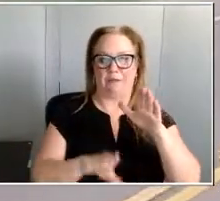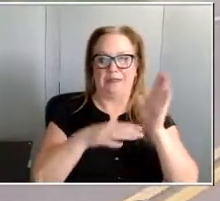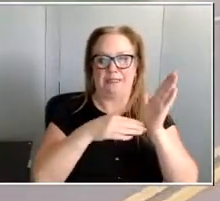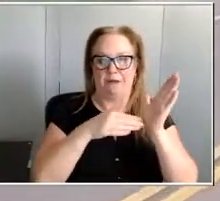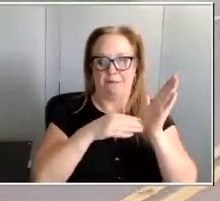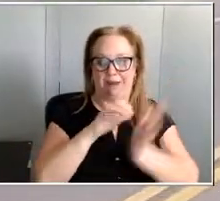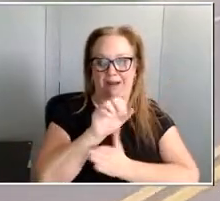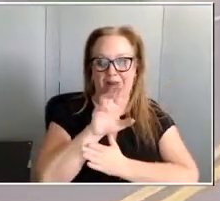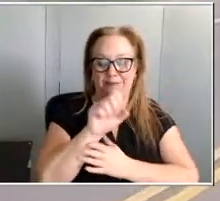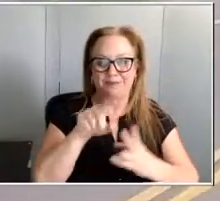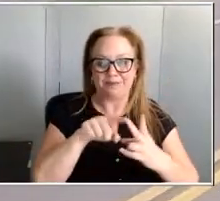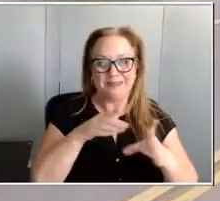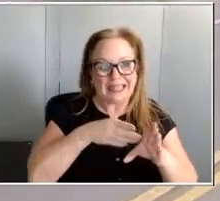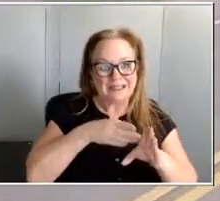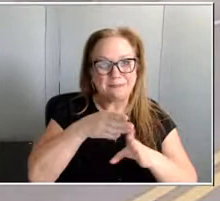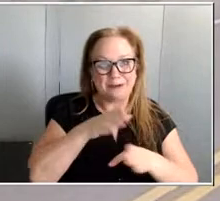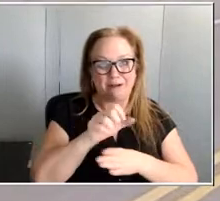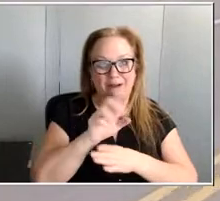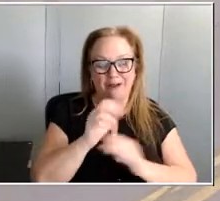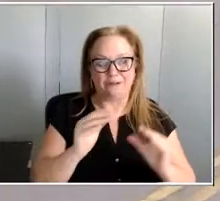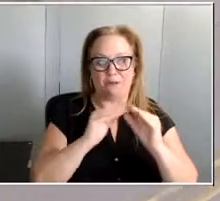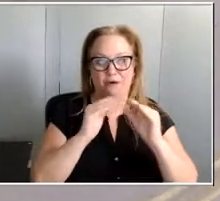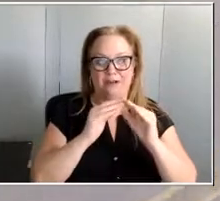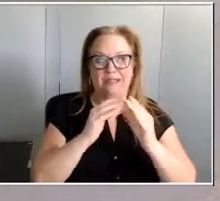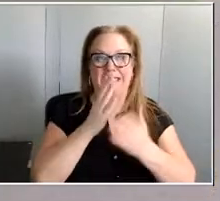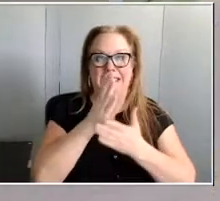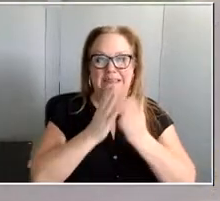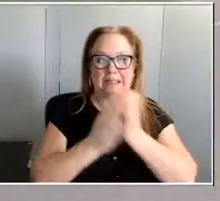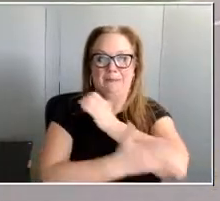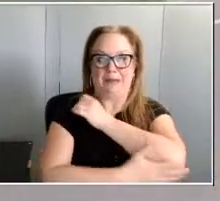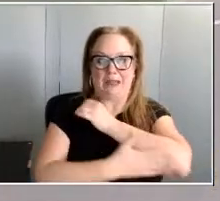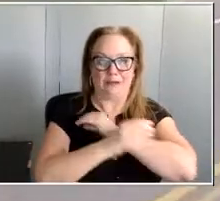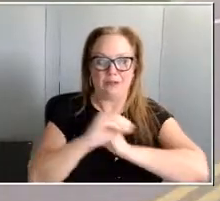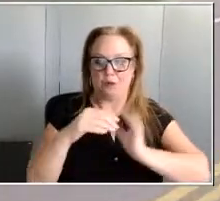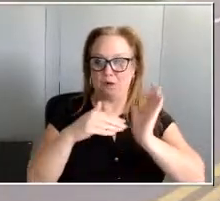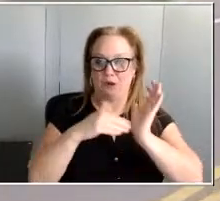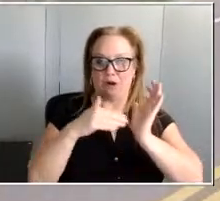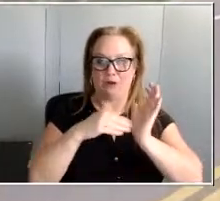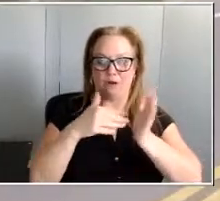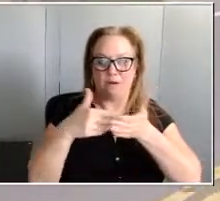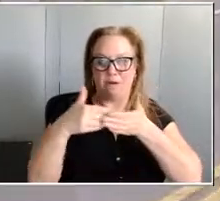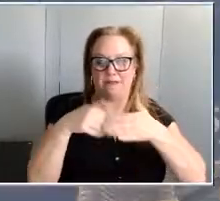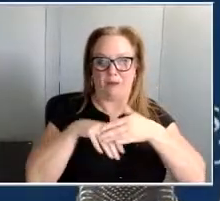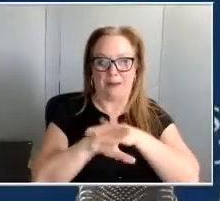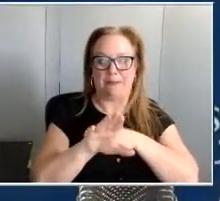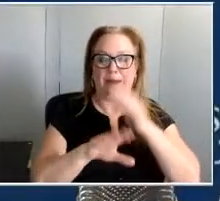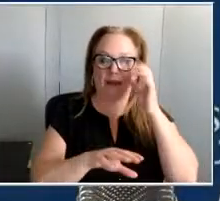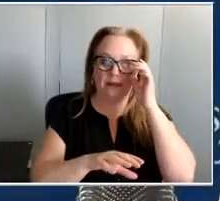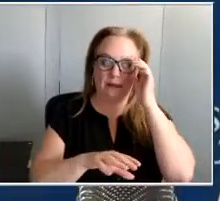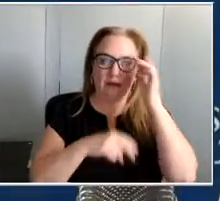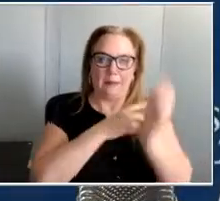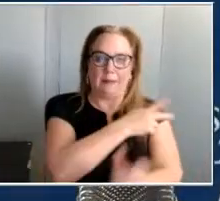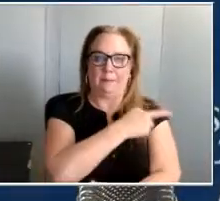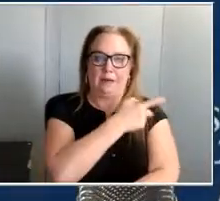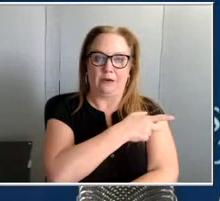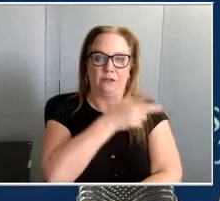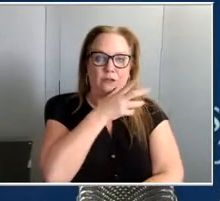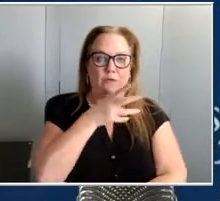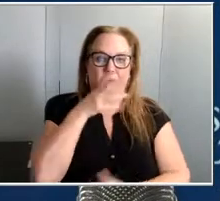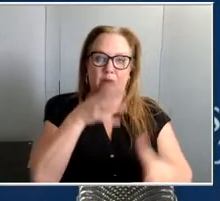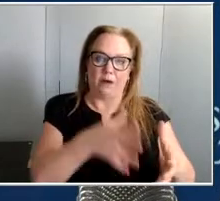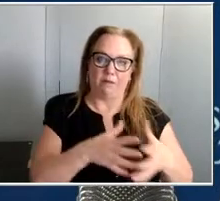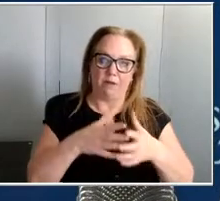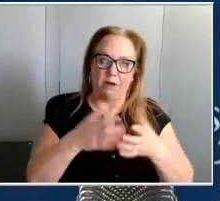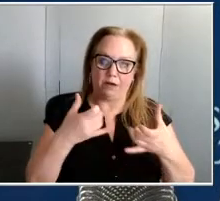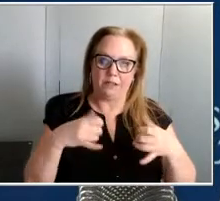specialized care. In some Kansas counties, there are literally no doctors who can deliver a baby. Patients in rural America still deserve and